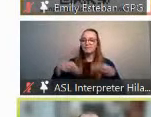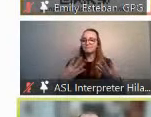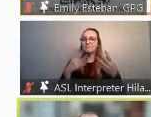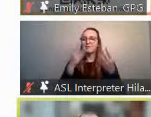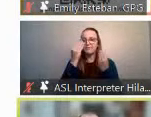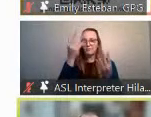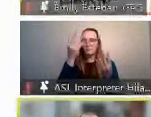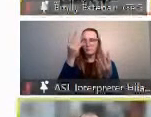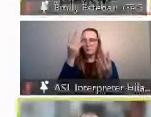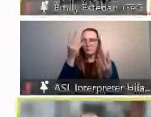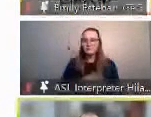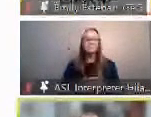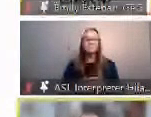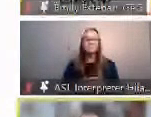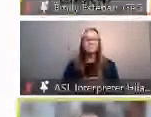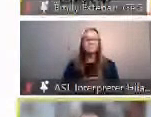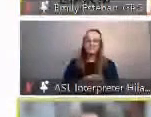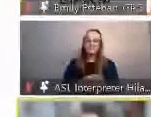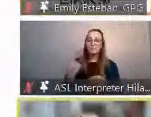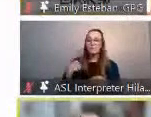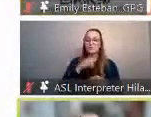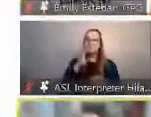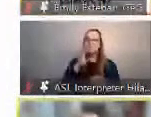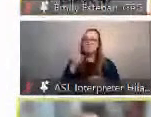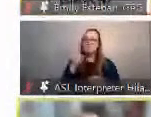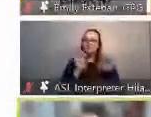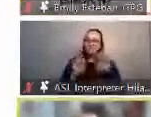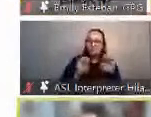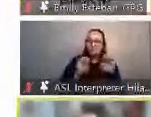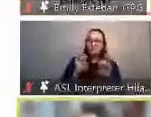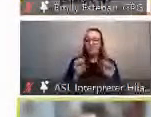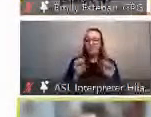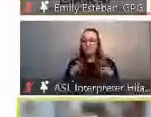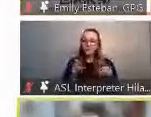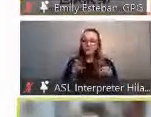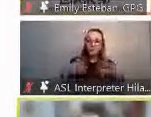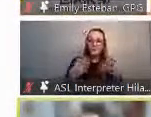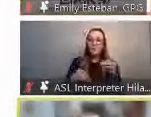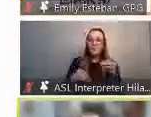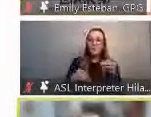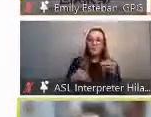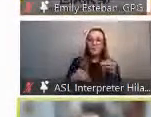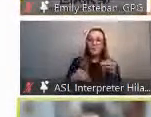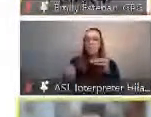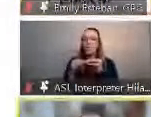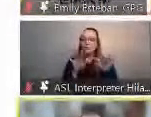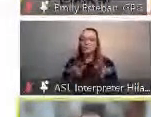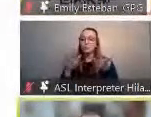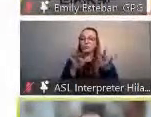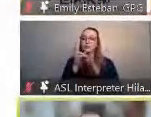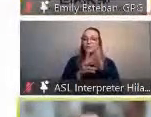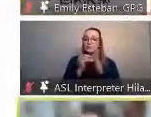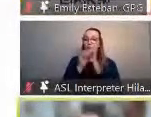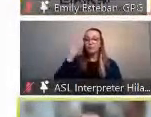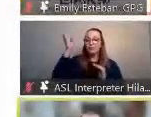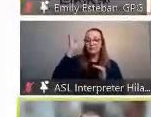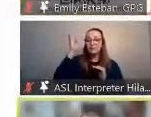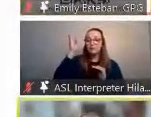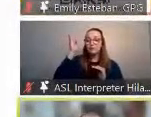information. We will be experimenting with providing more and more recorded video presentations